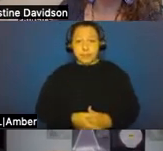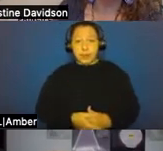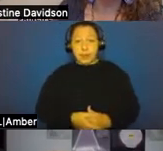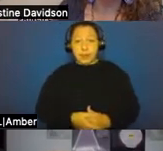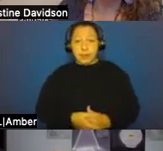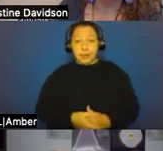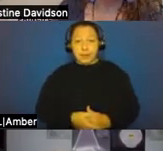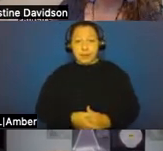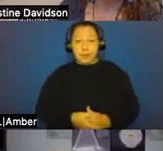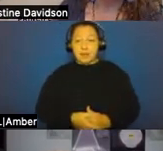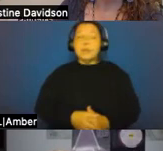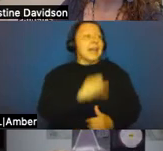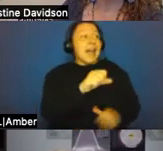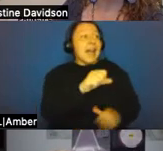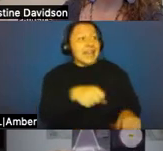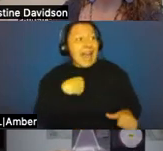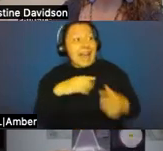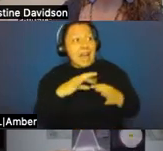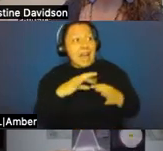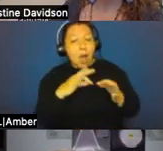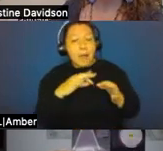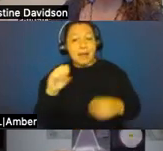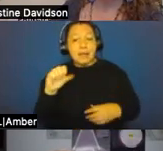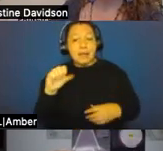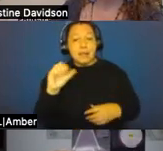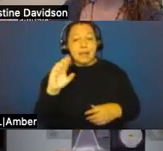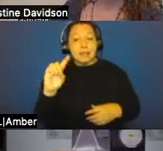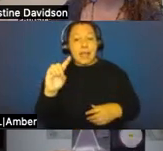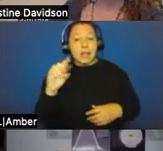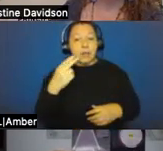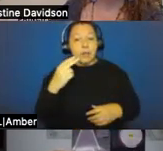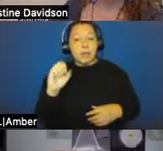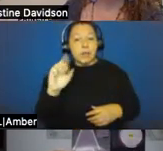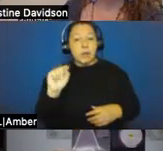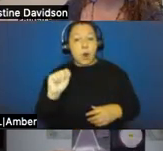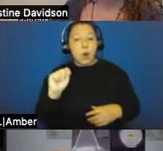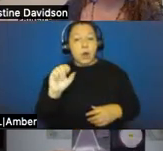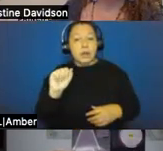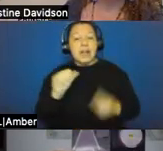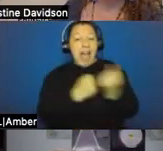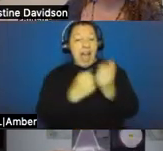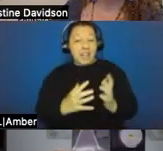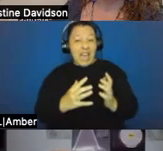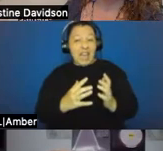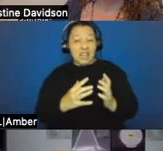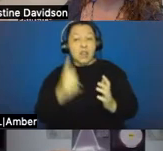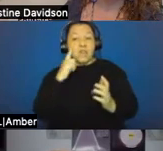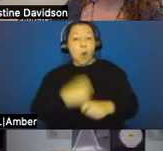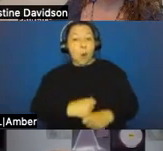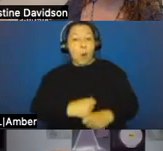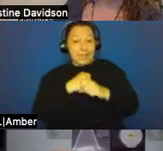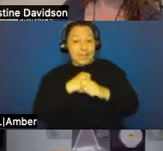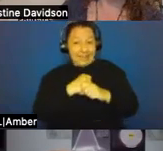Can I chime in? Sacred Heart advocates recant to protect family. Now that's real. That's all